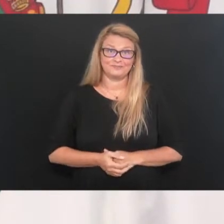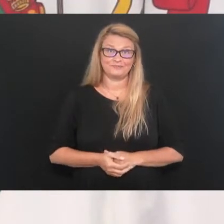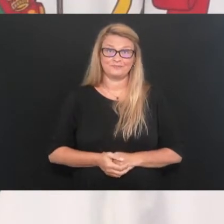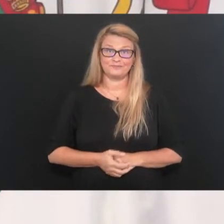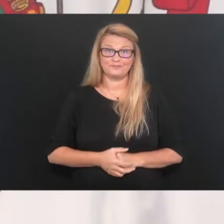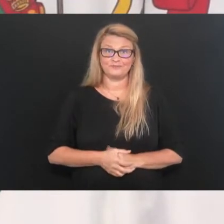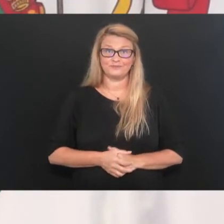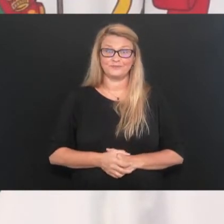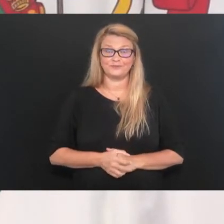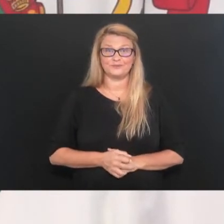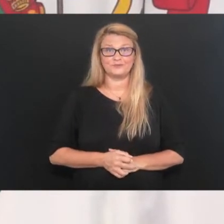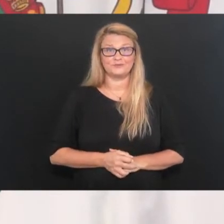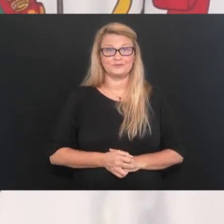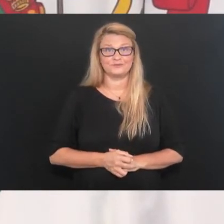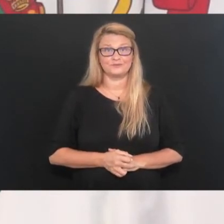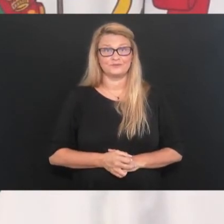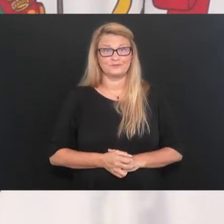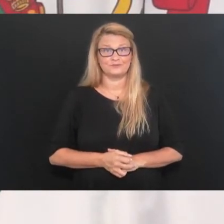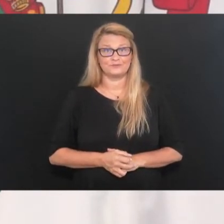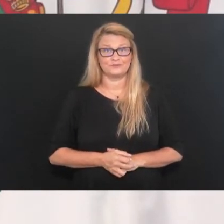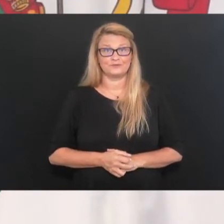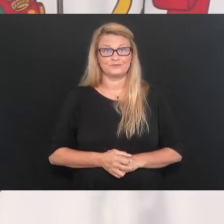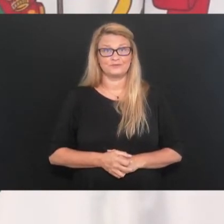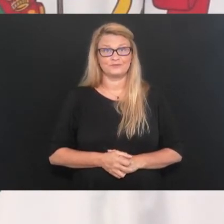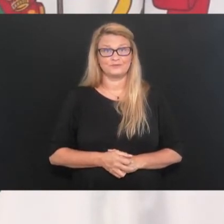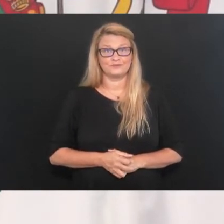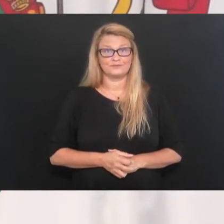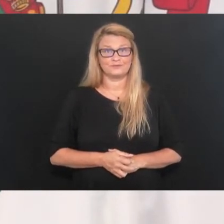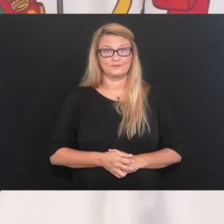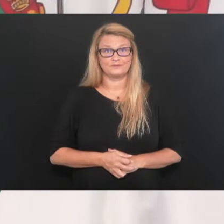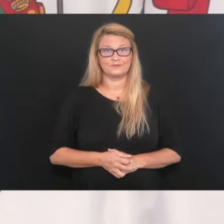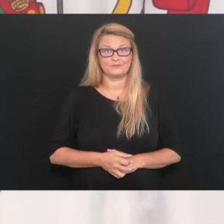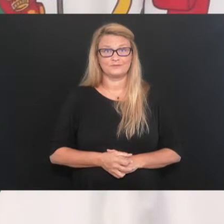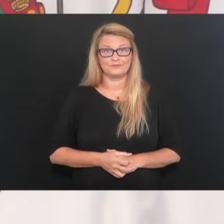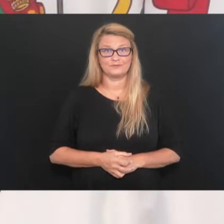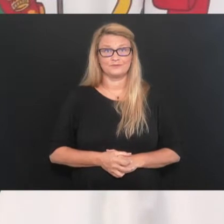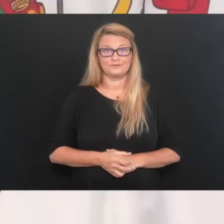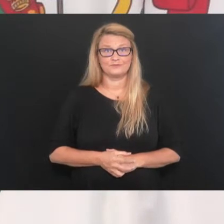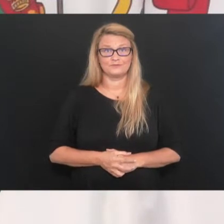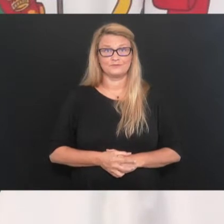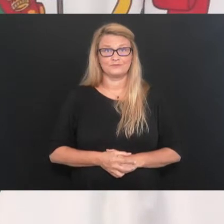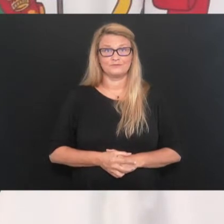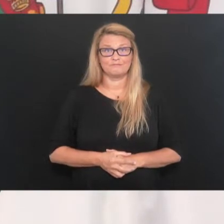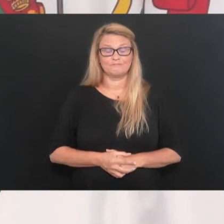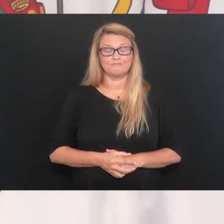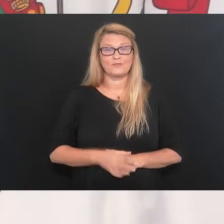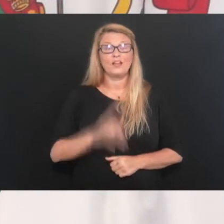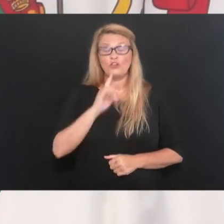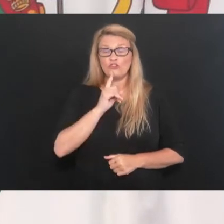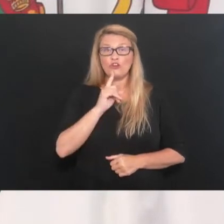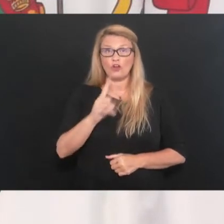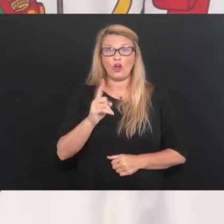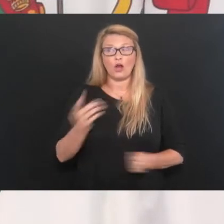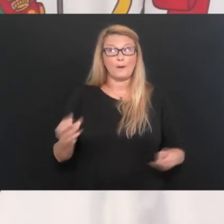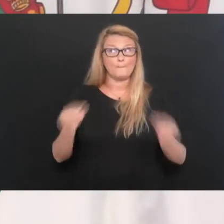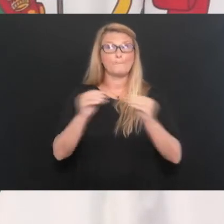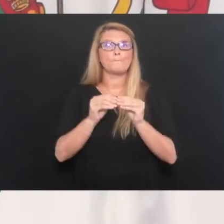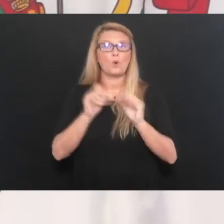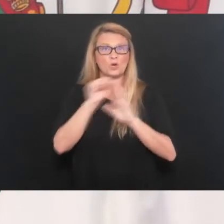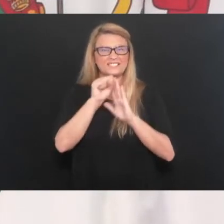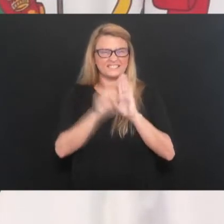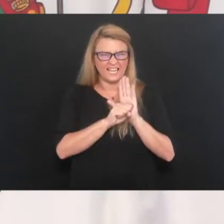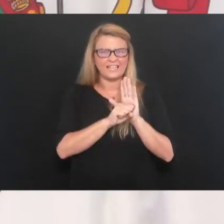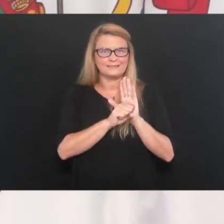I'll defer, on the next thing. There are way more states. I